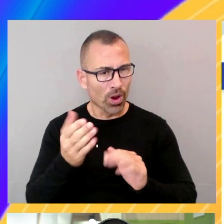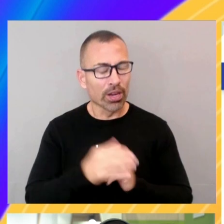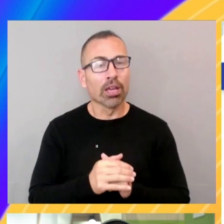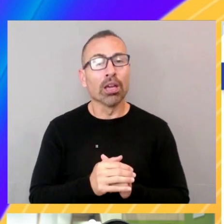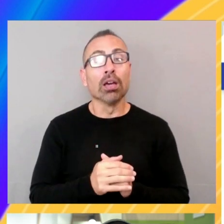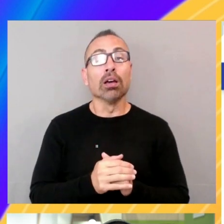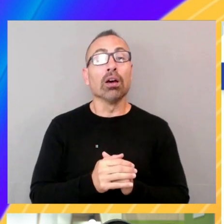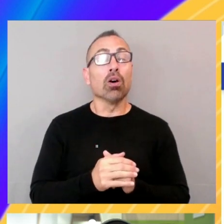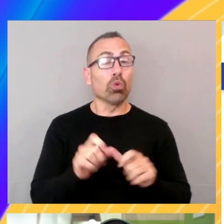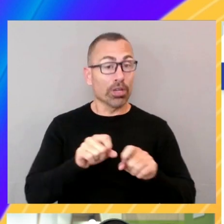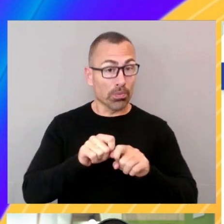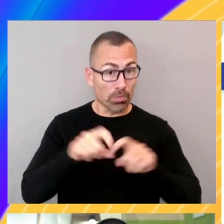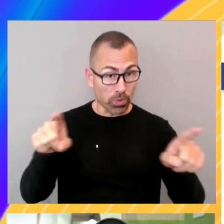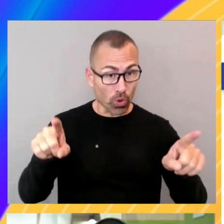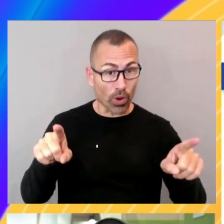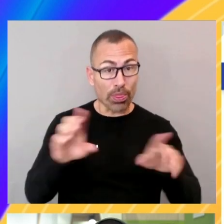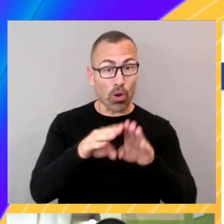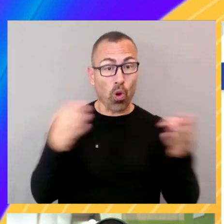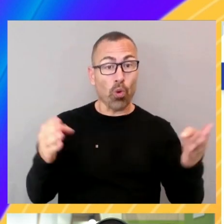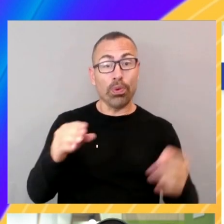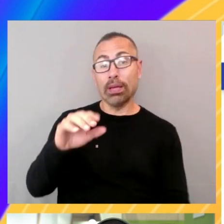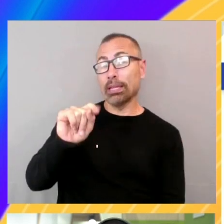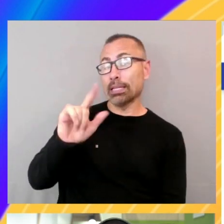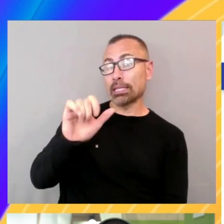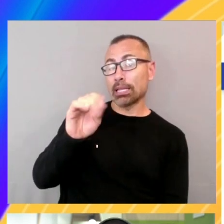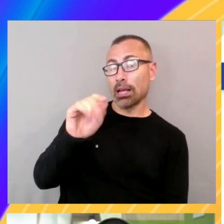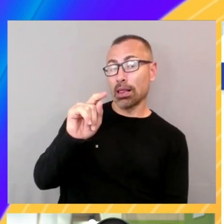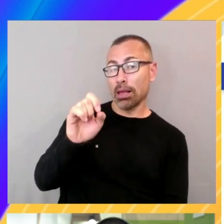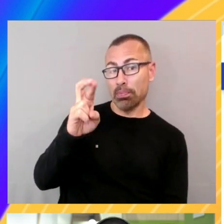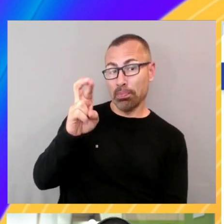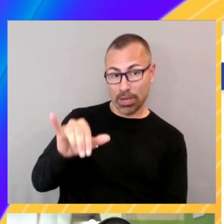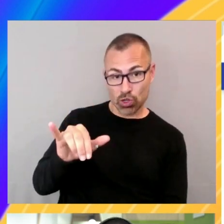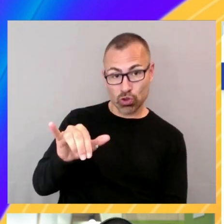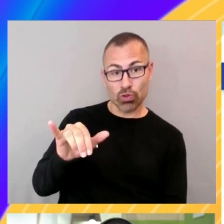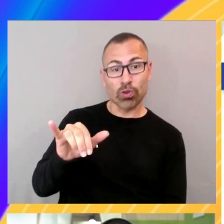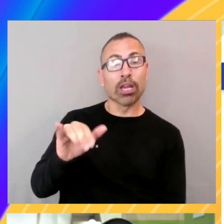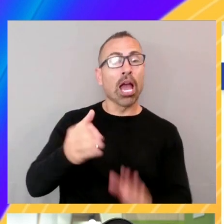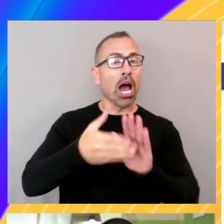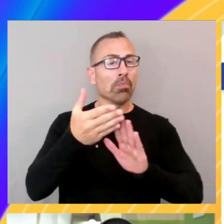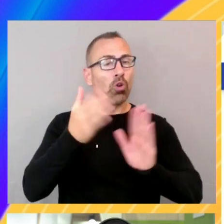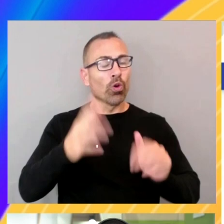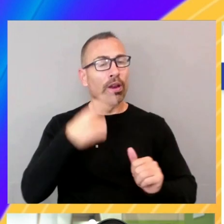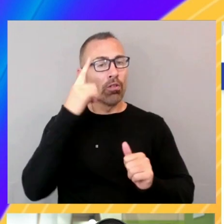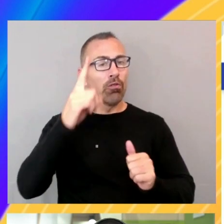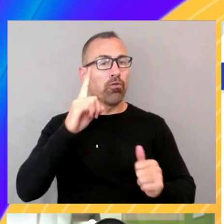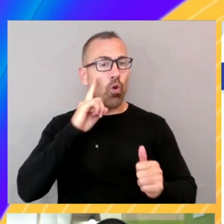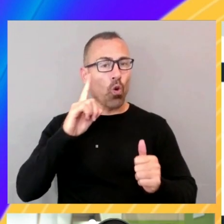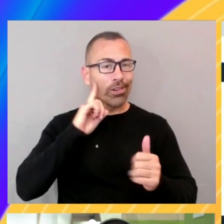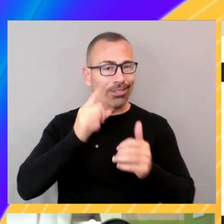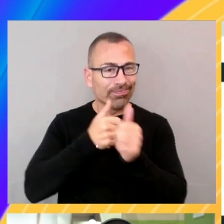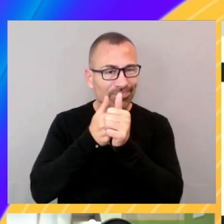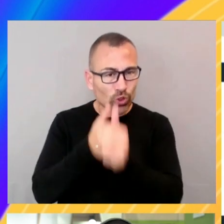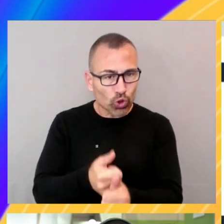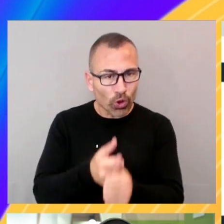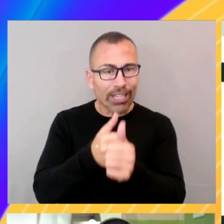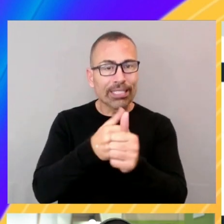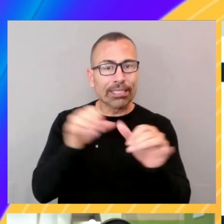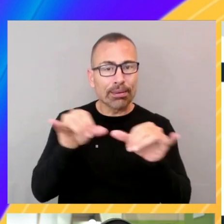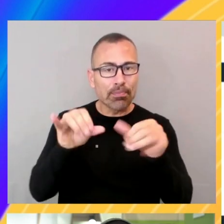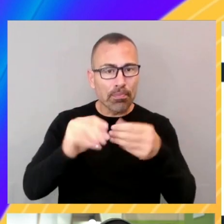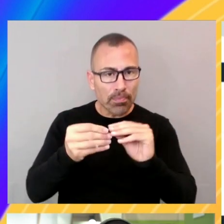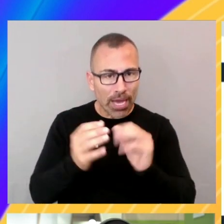to scrape metrics and traces, and then it's going to send them all to an Amazon